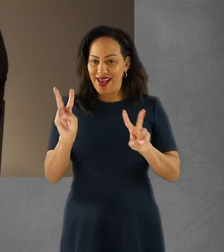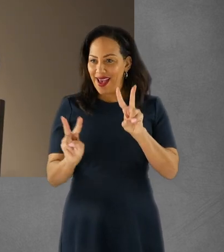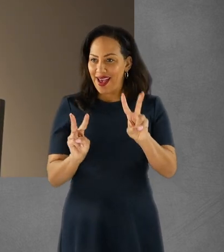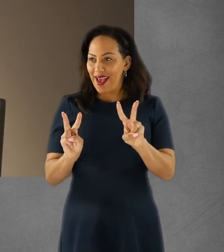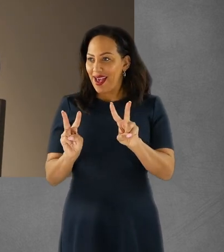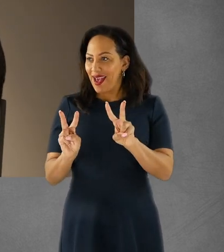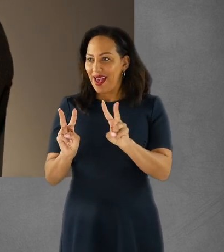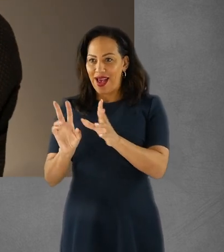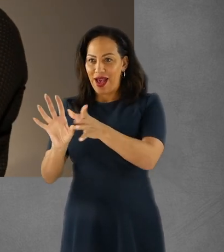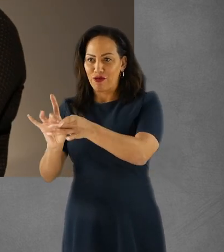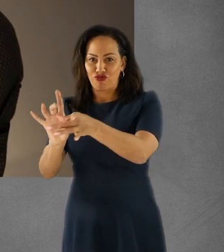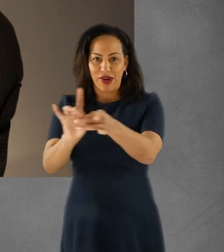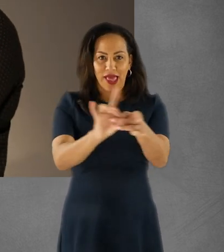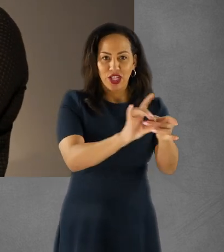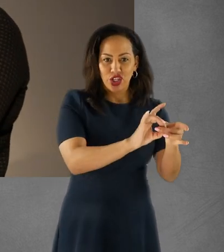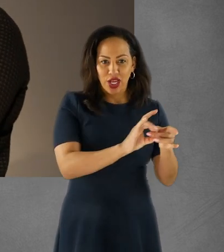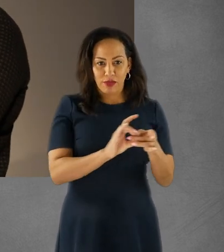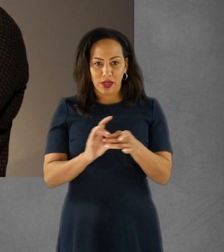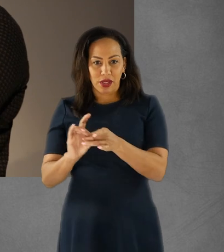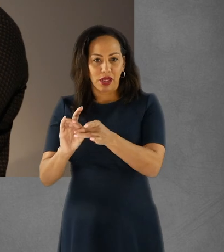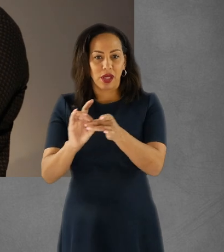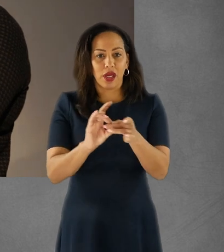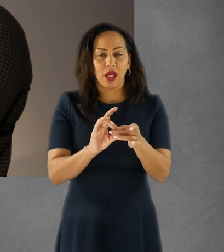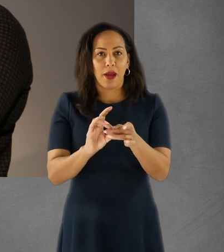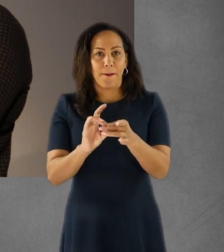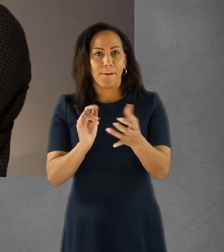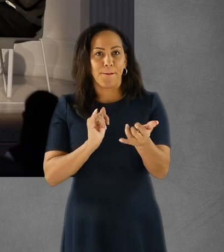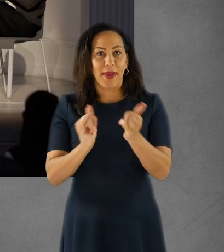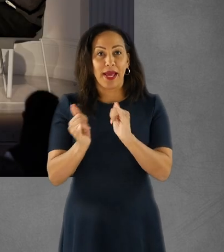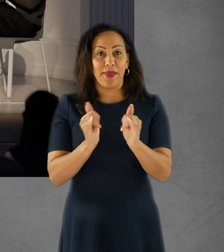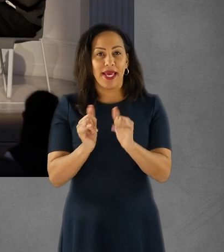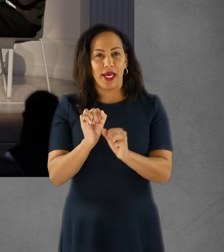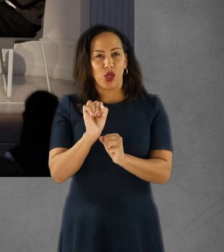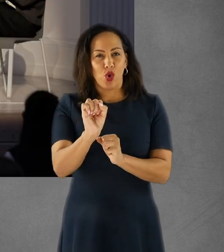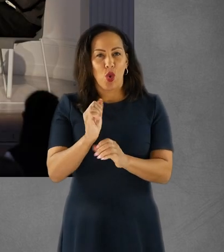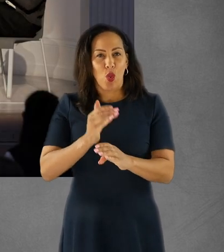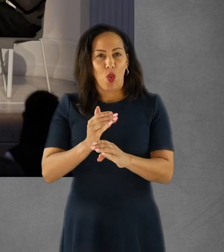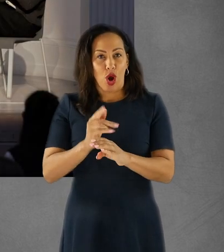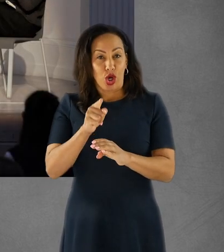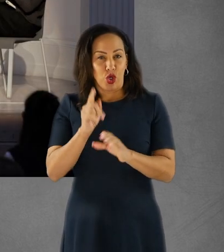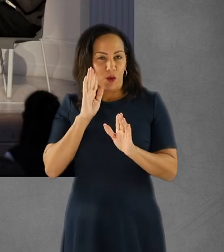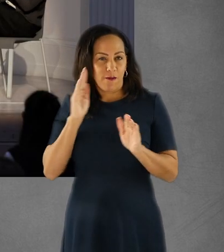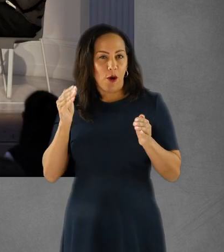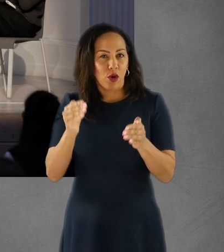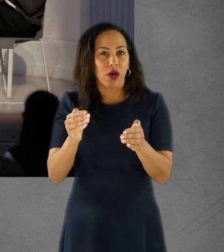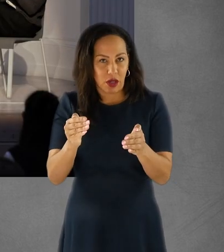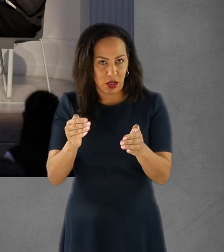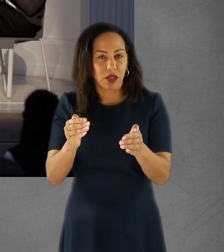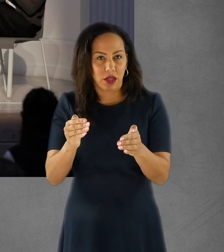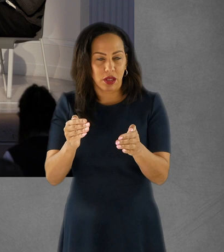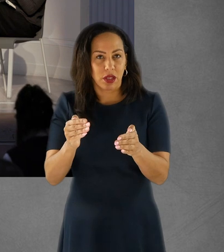you focus by drawing on the relationship between the human and the non-human